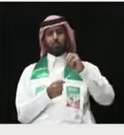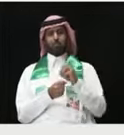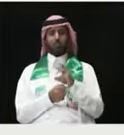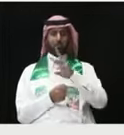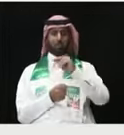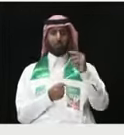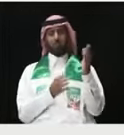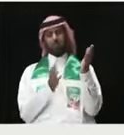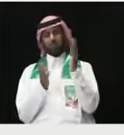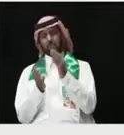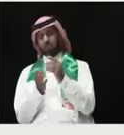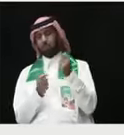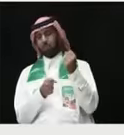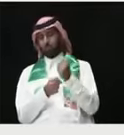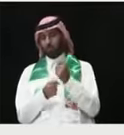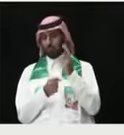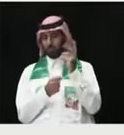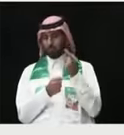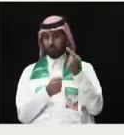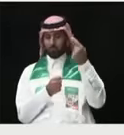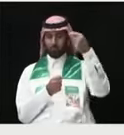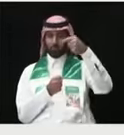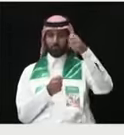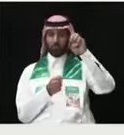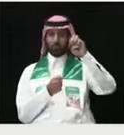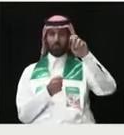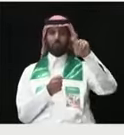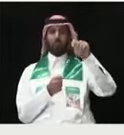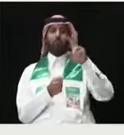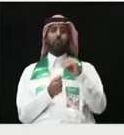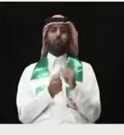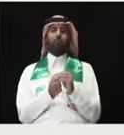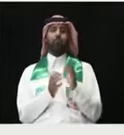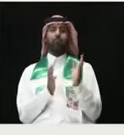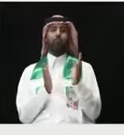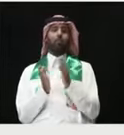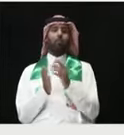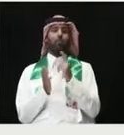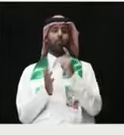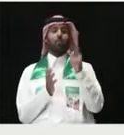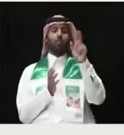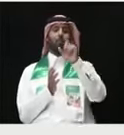Okay, let's now ask questions. We have someone